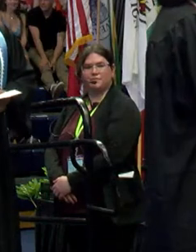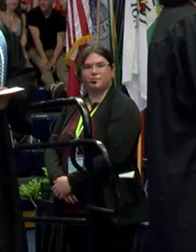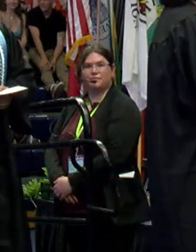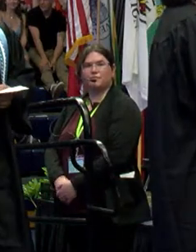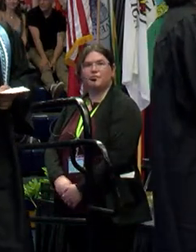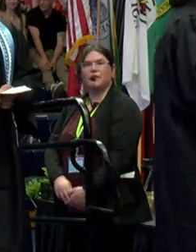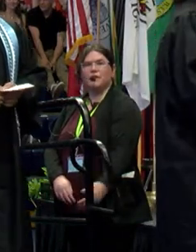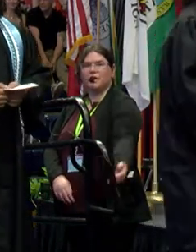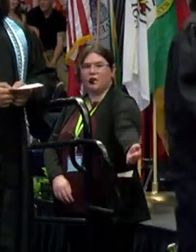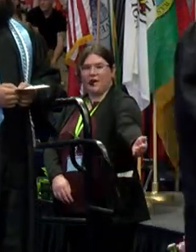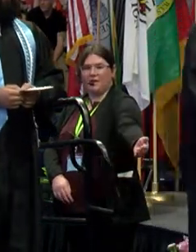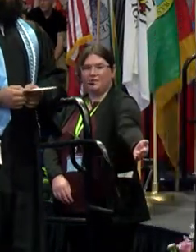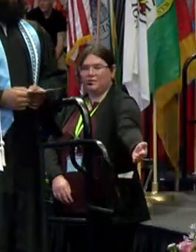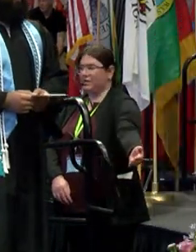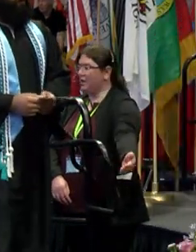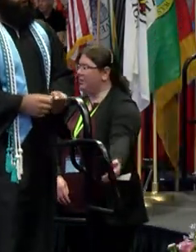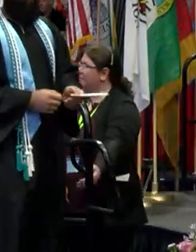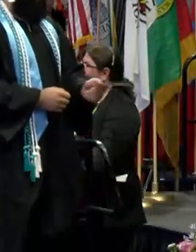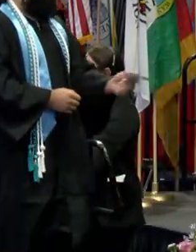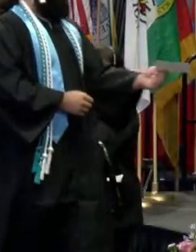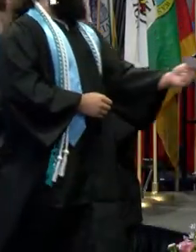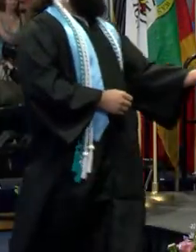Jay Robles.